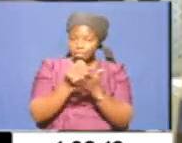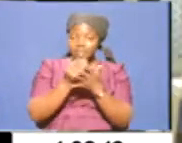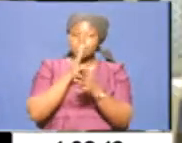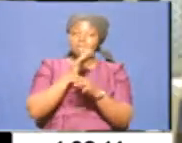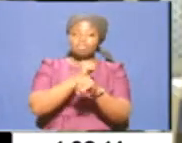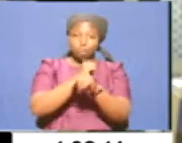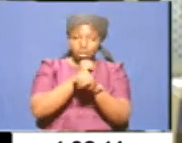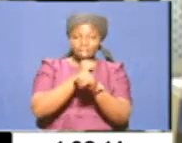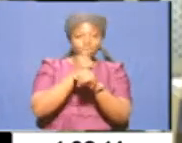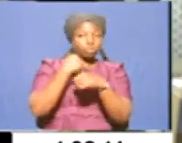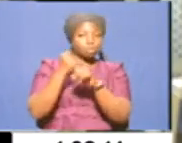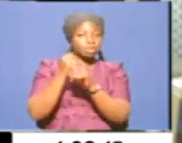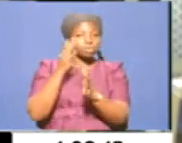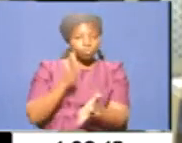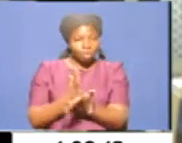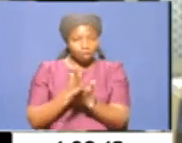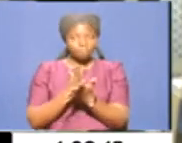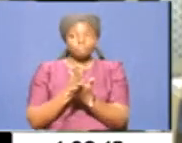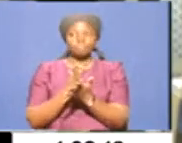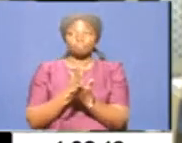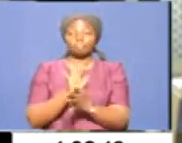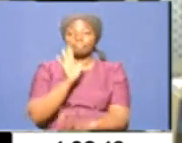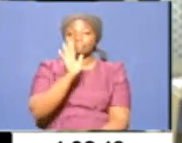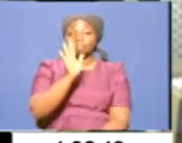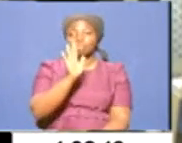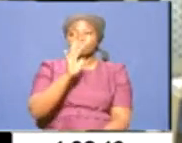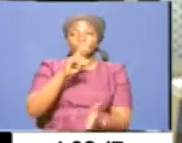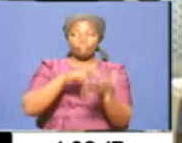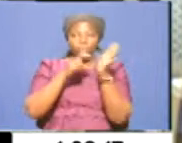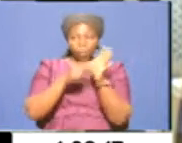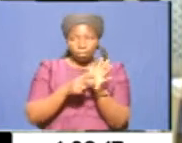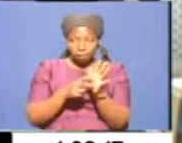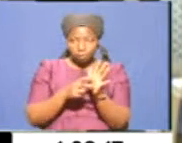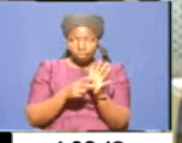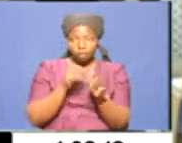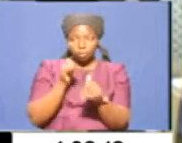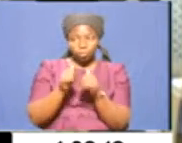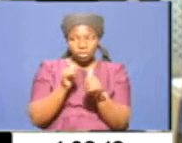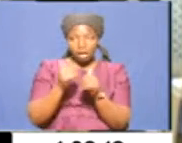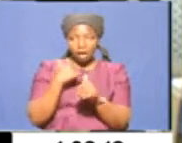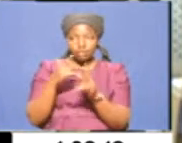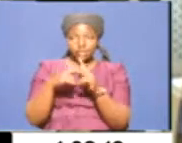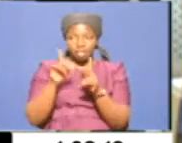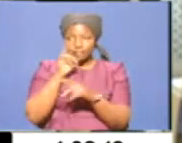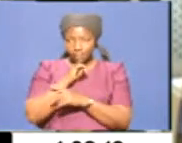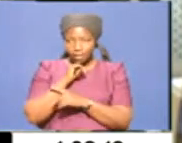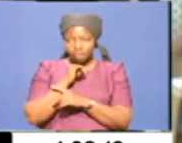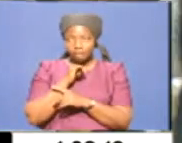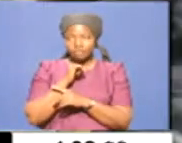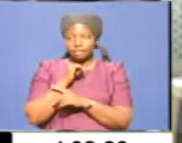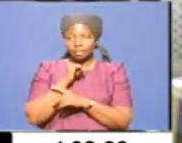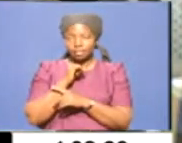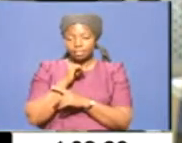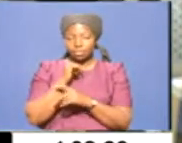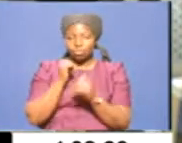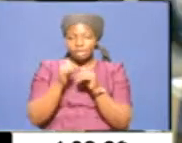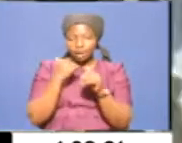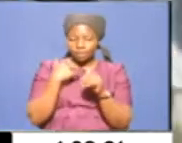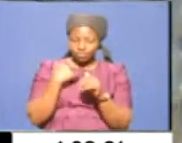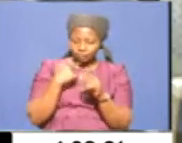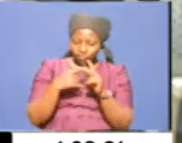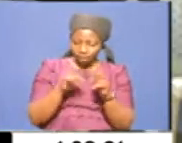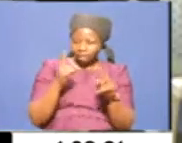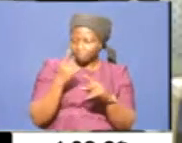ensure that his pet project that he's actually just started talking about the other day, the social